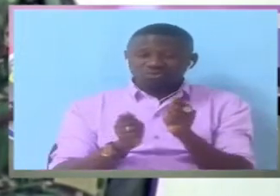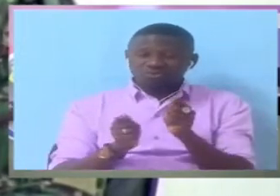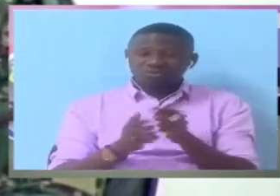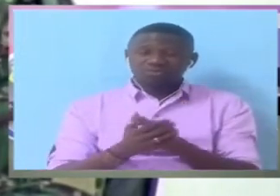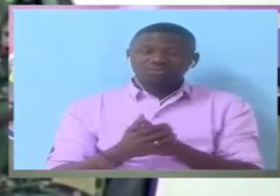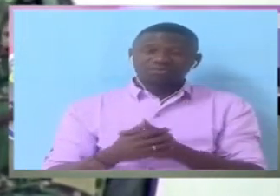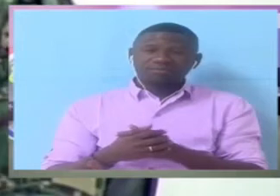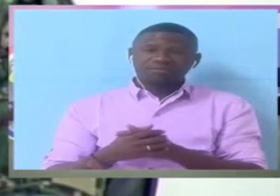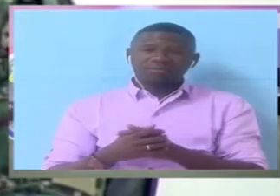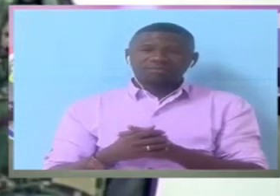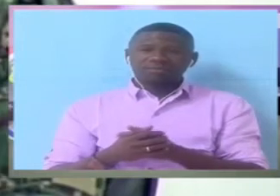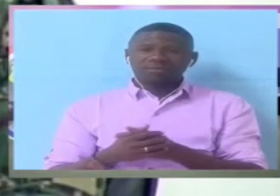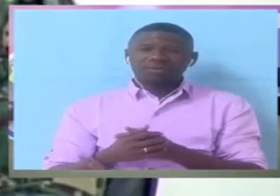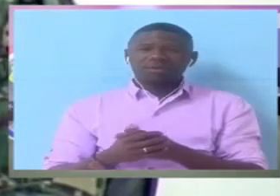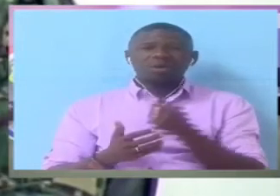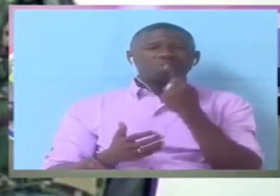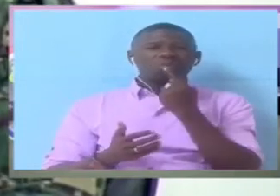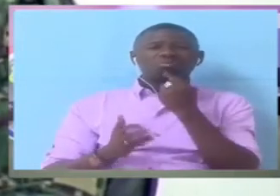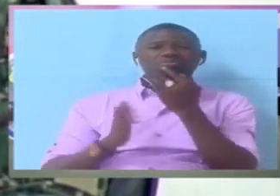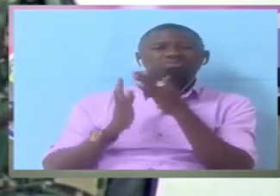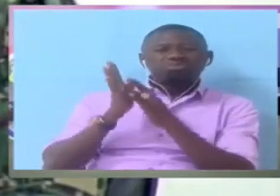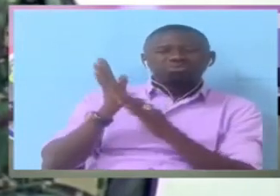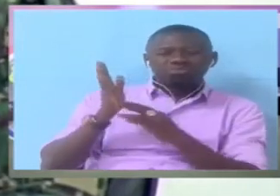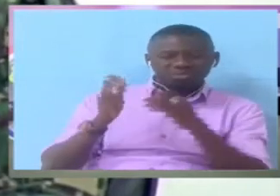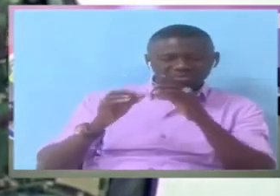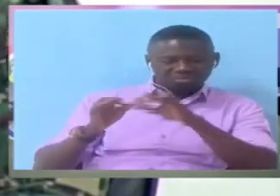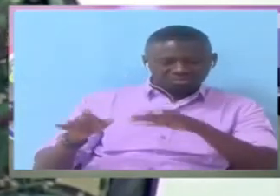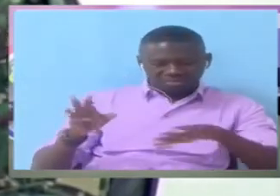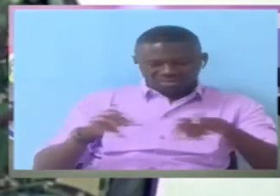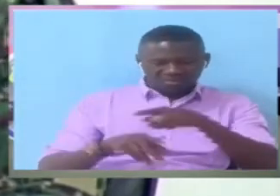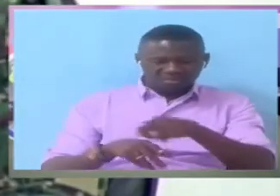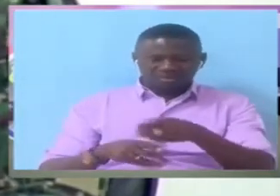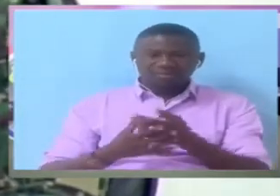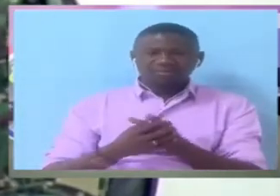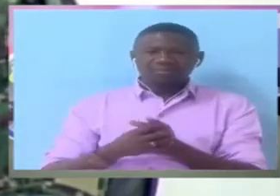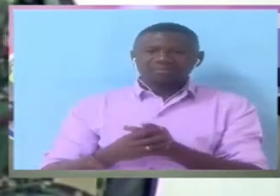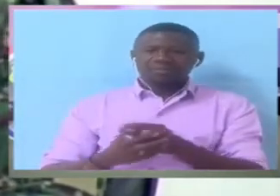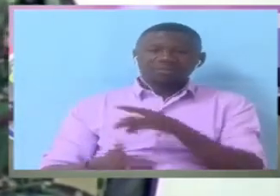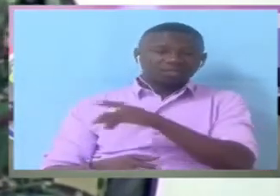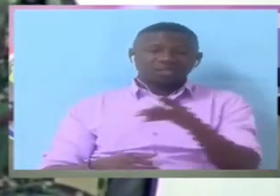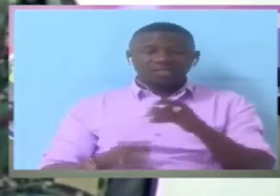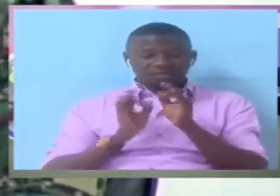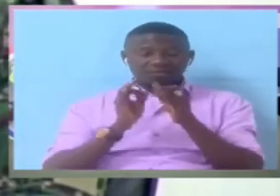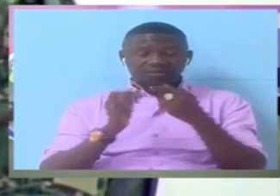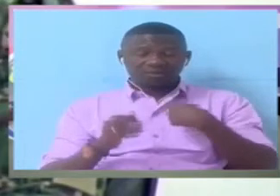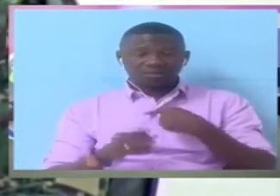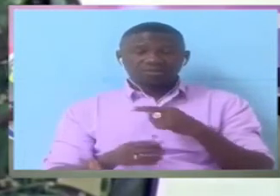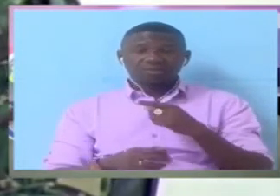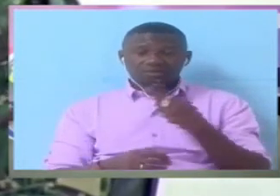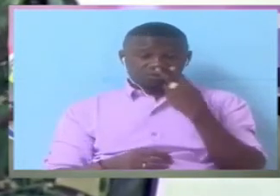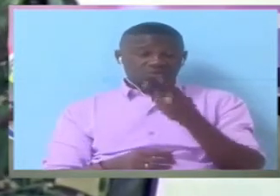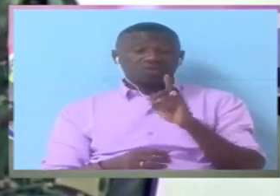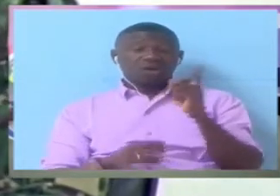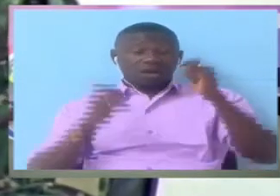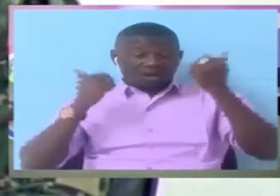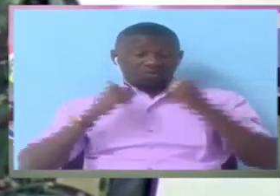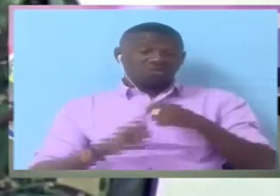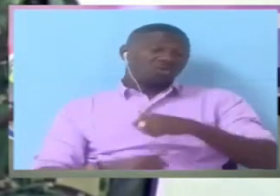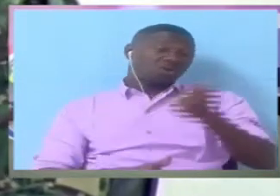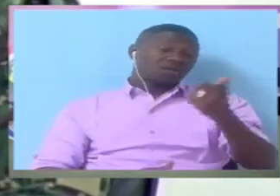lost things. And then they told me that, look, what had happened to others will happen to you.